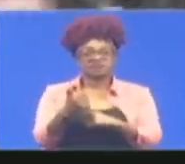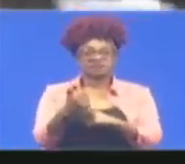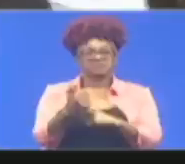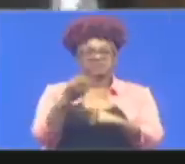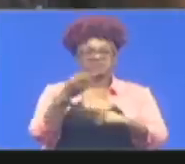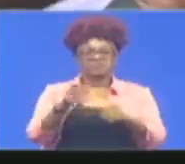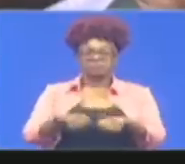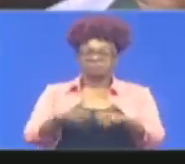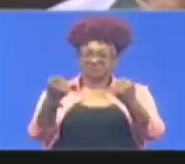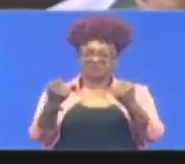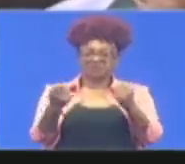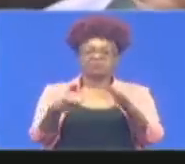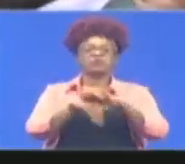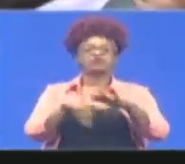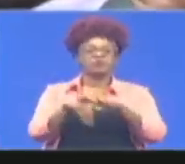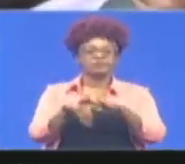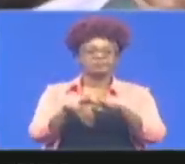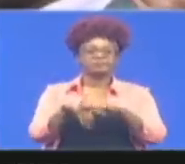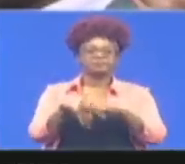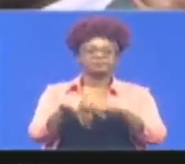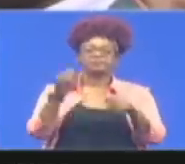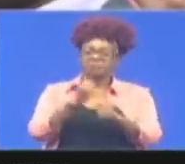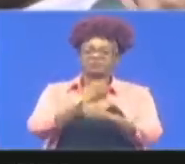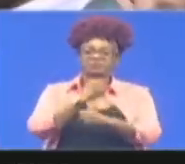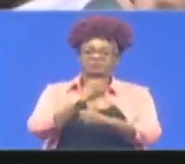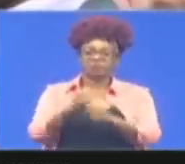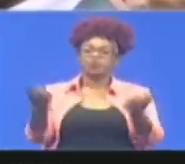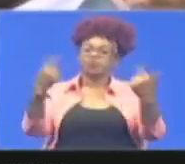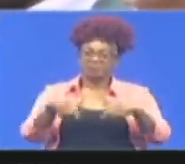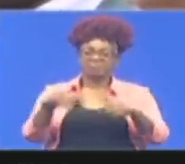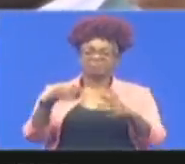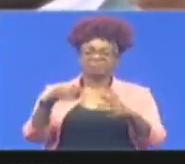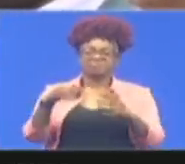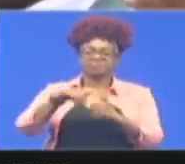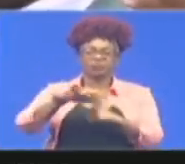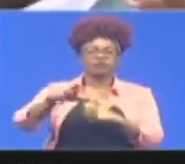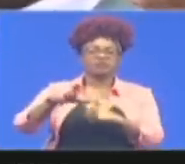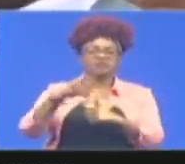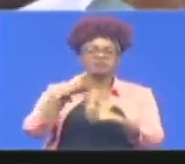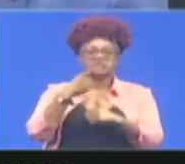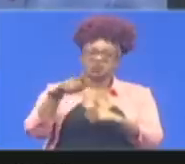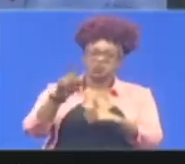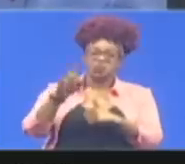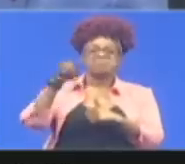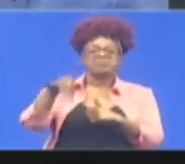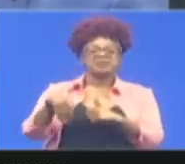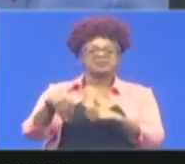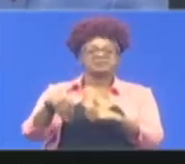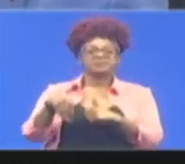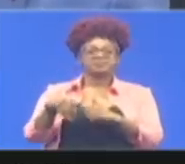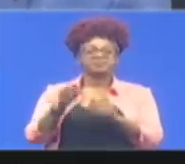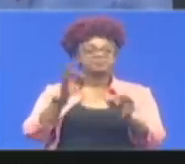breaching protocol. Haiwezekani unakuja Kiharu ati ni wewe unasema wewe DMP wa Kiharu. Tumekata. Kama